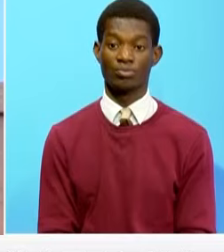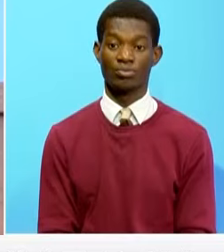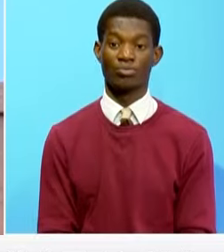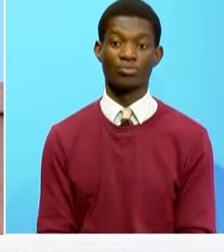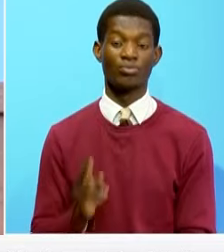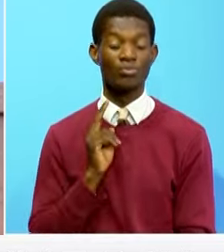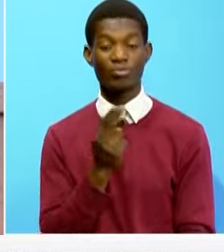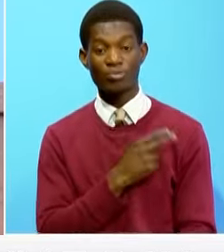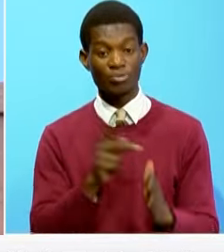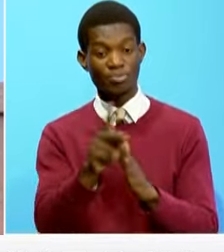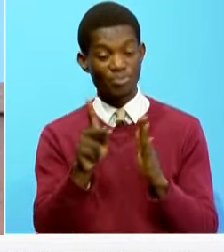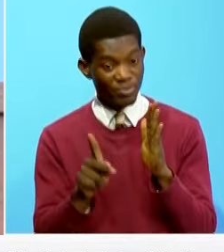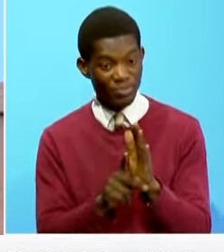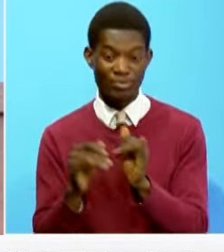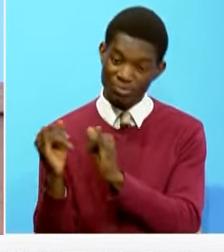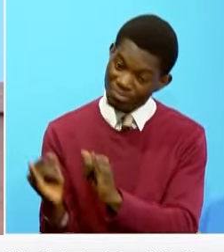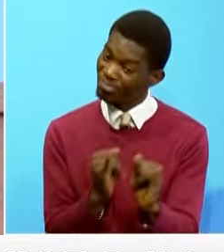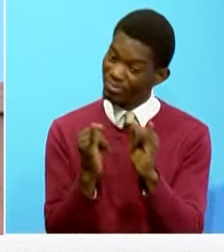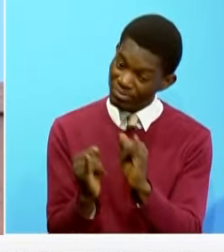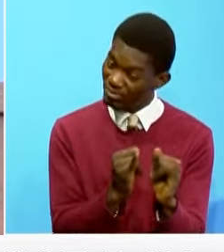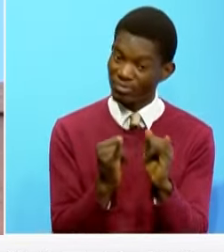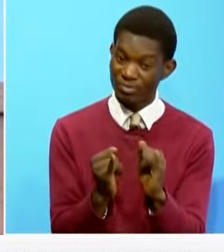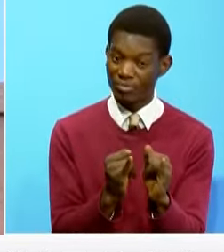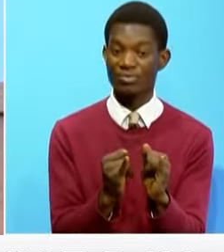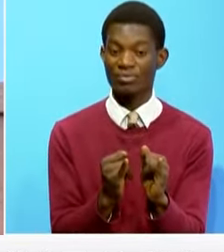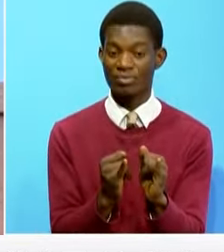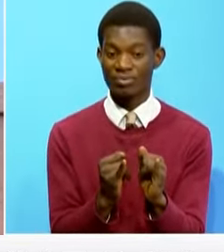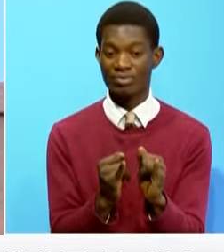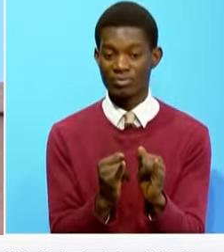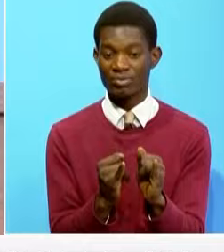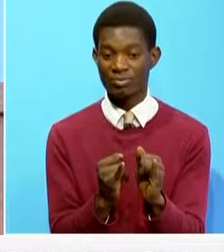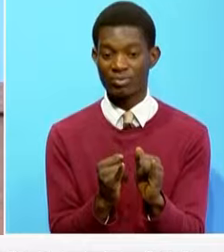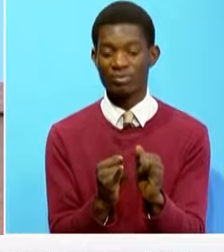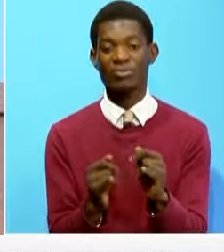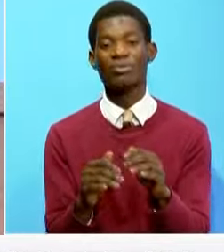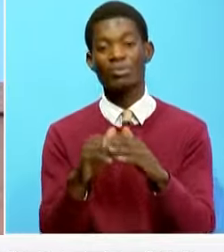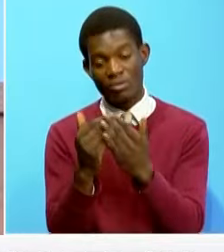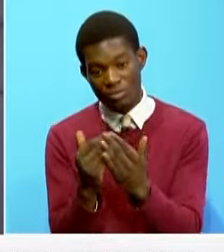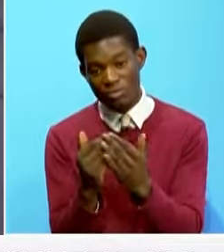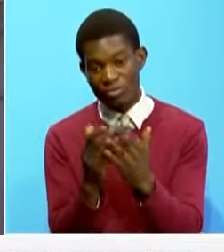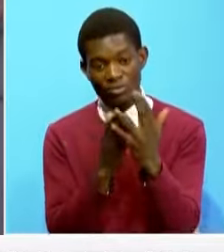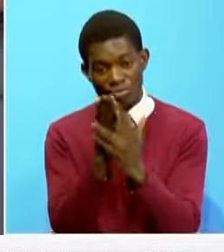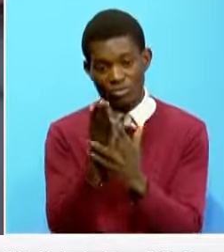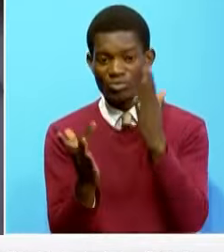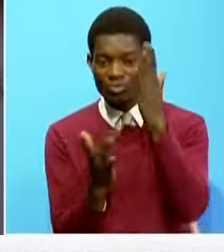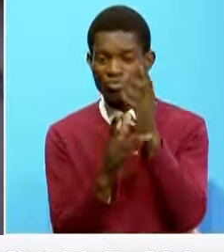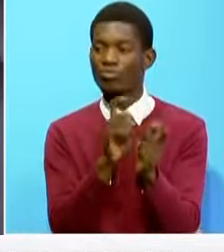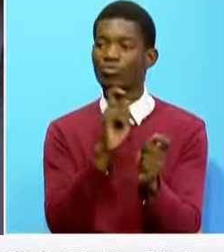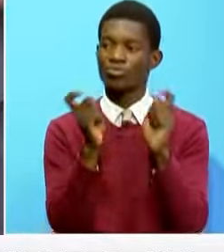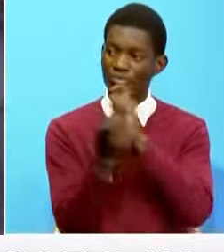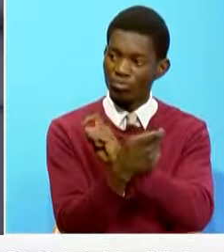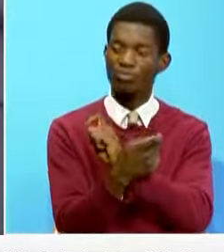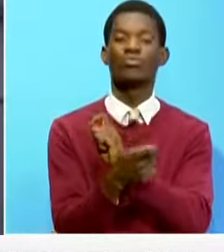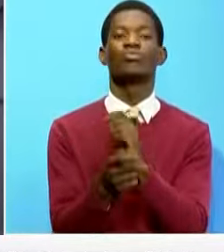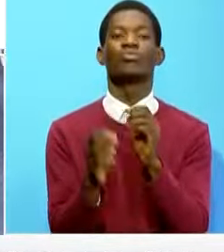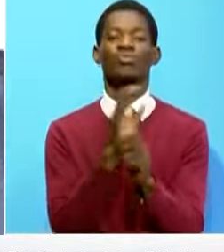policies promulgated by government towards digital transformation in the country. Various